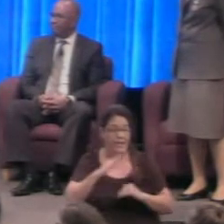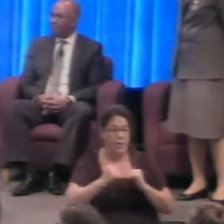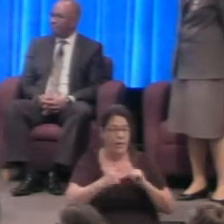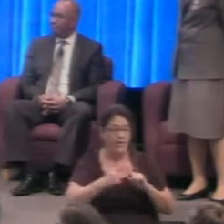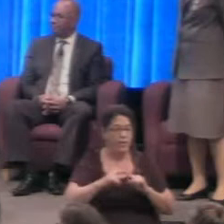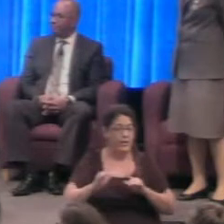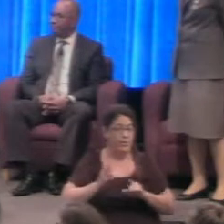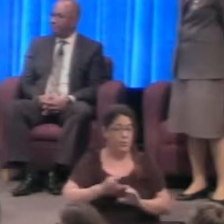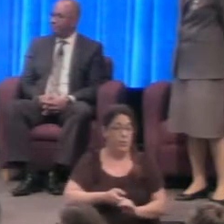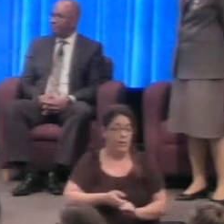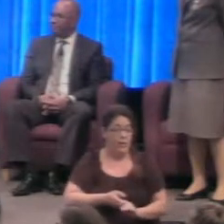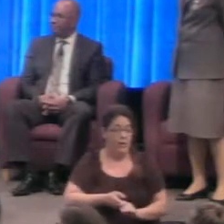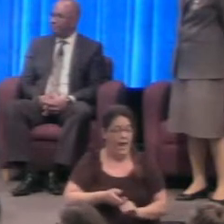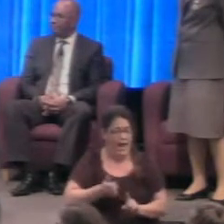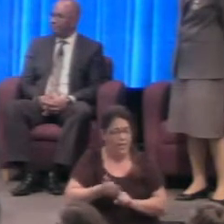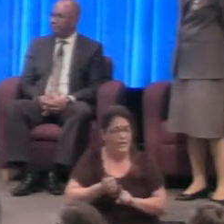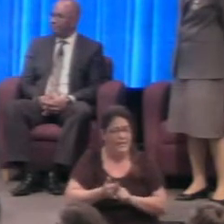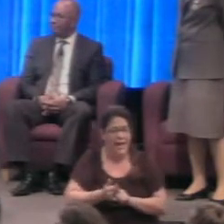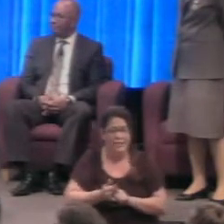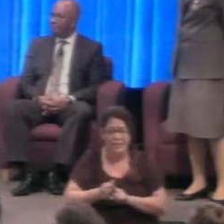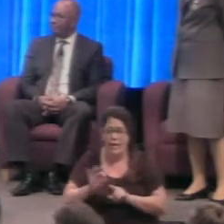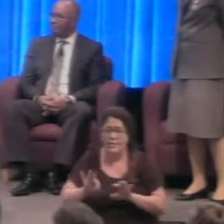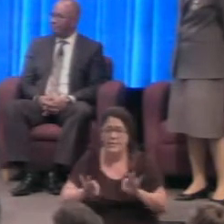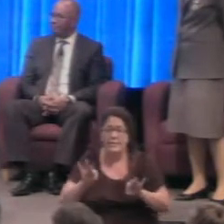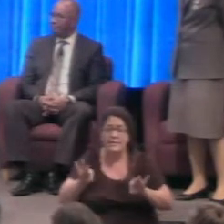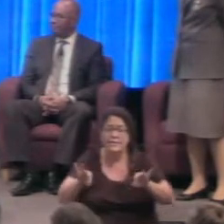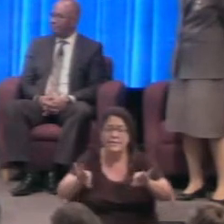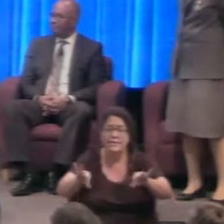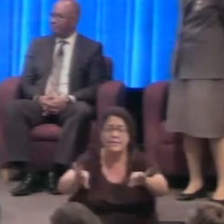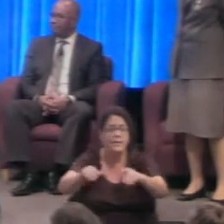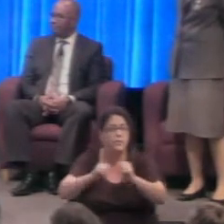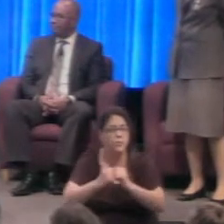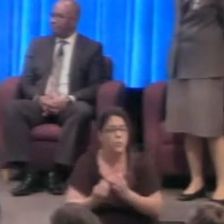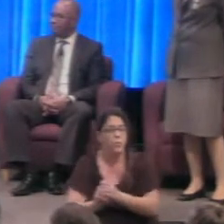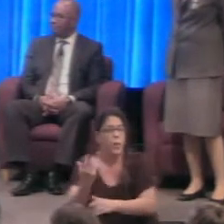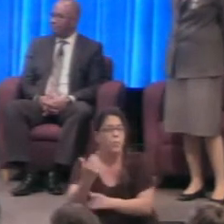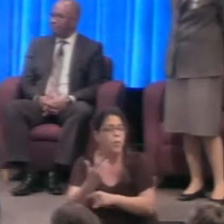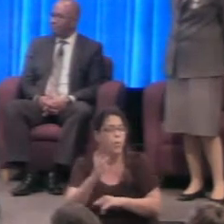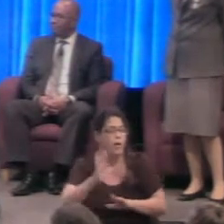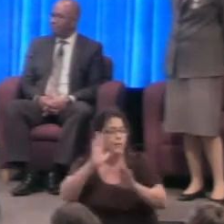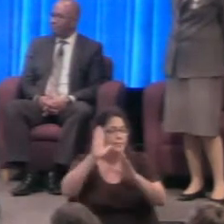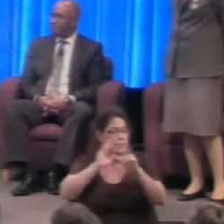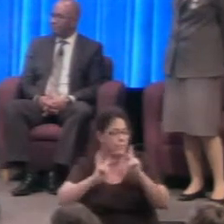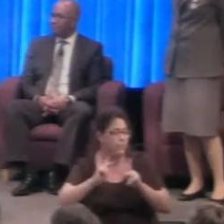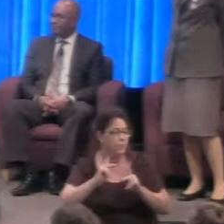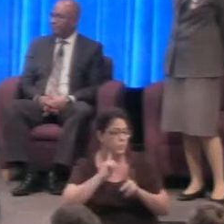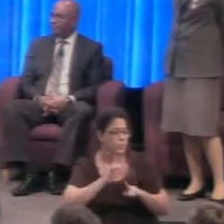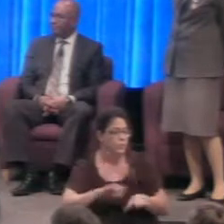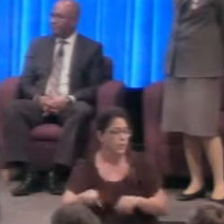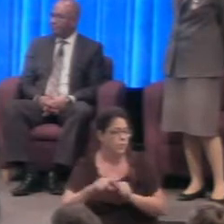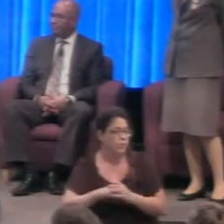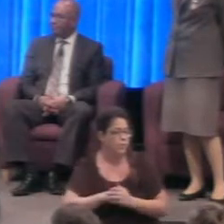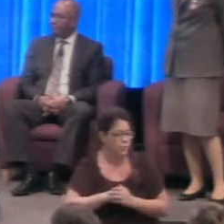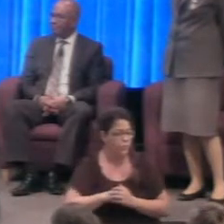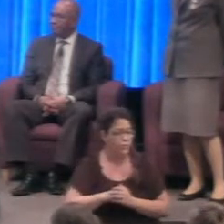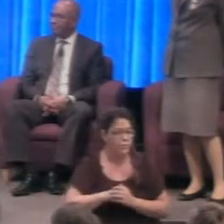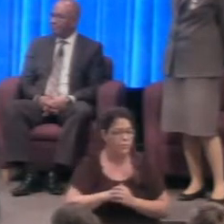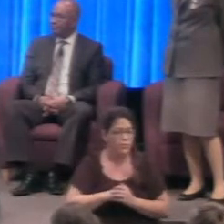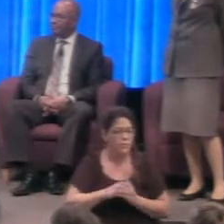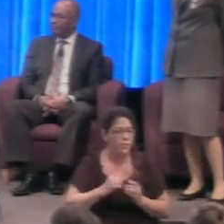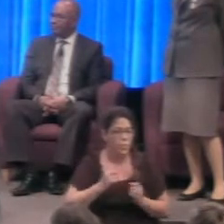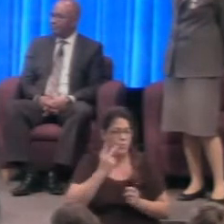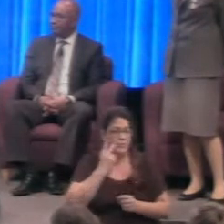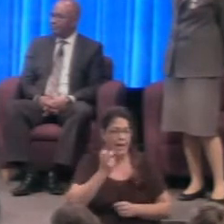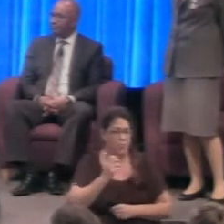she's planted the seeds for excellence across this team and across the United States Air Force. And there's no doubt in my mind that many